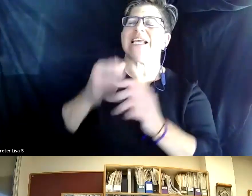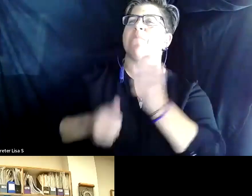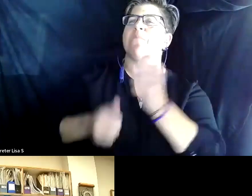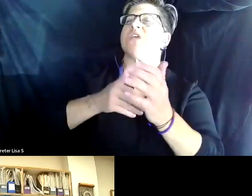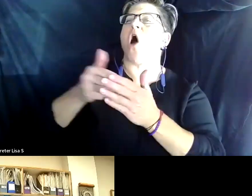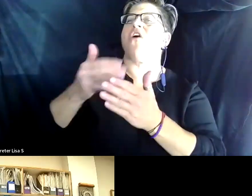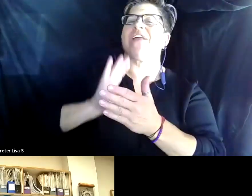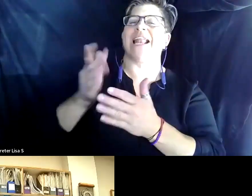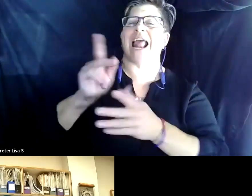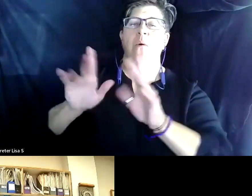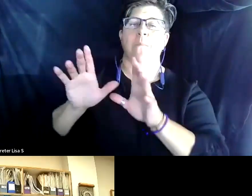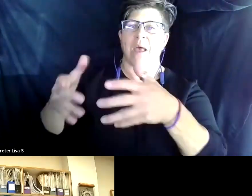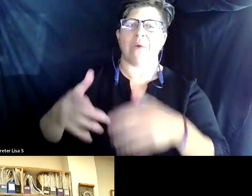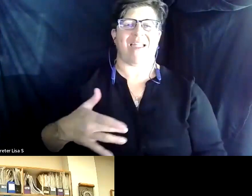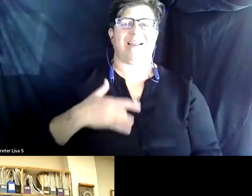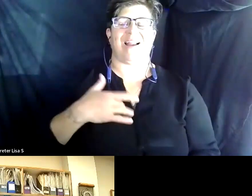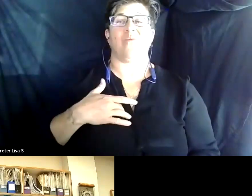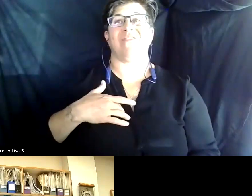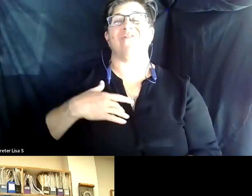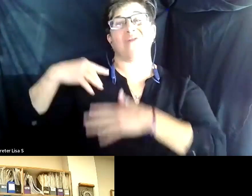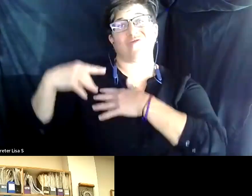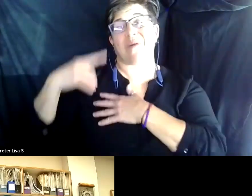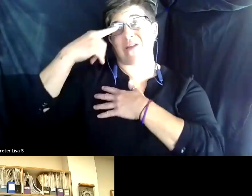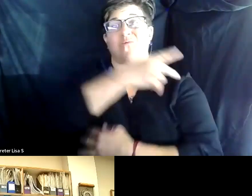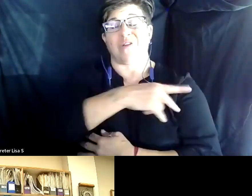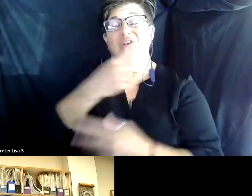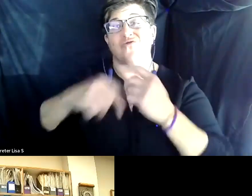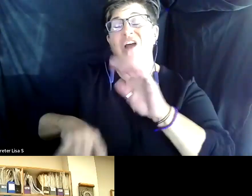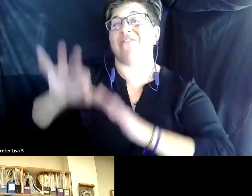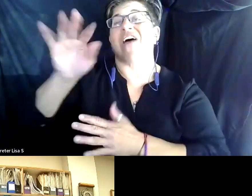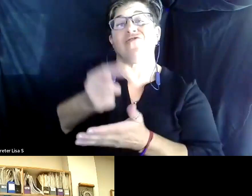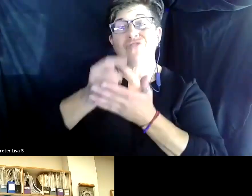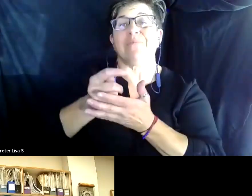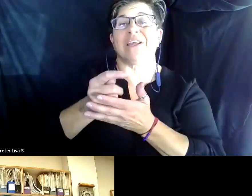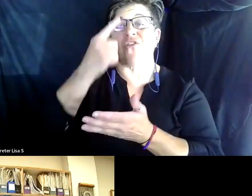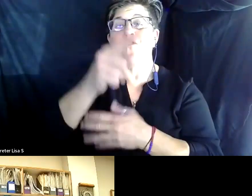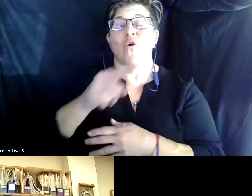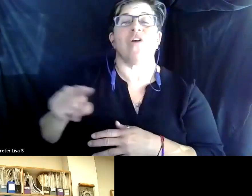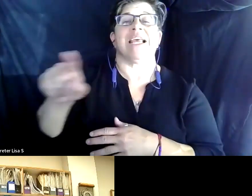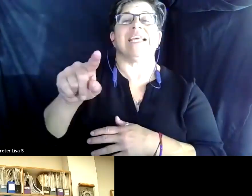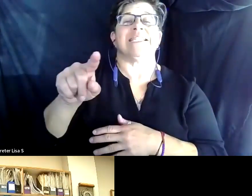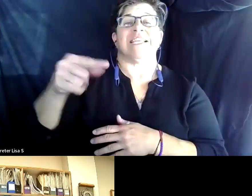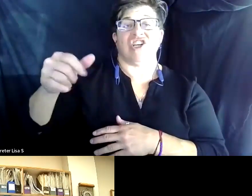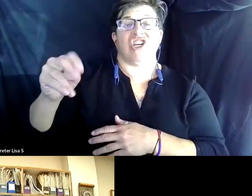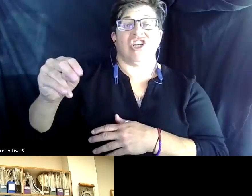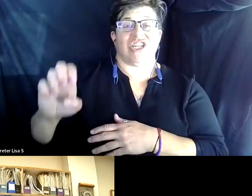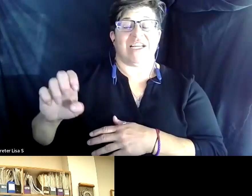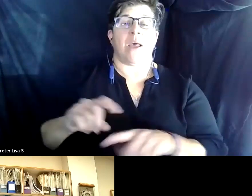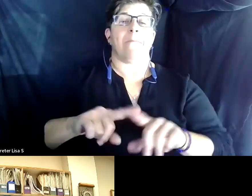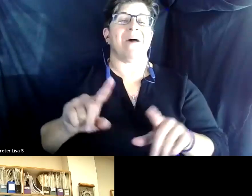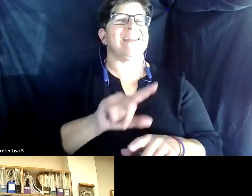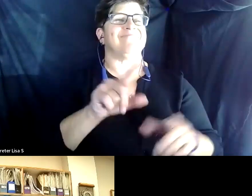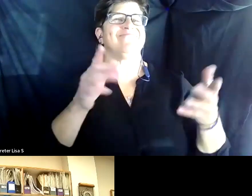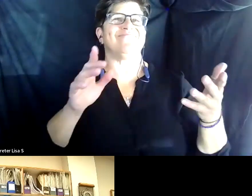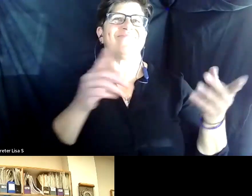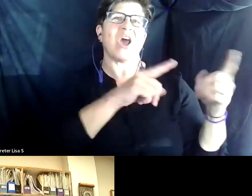and we feel sort of obliged our patients to try to find treatment for these genes. But on the other hand,